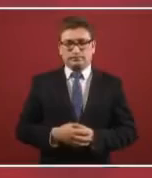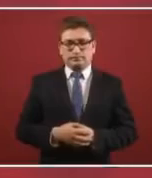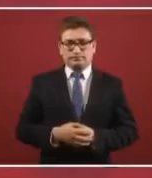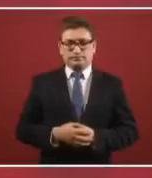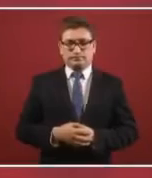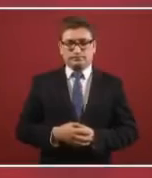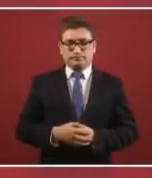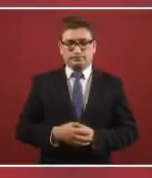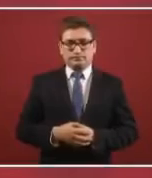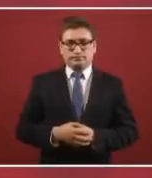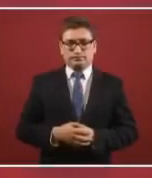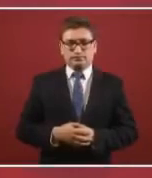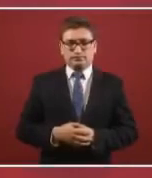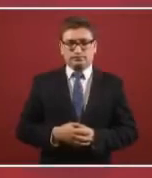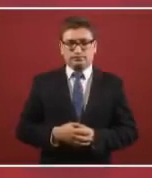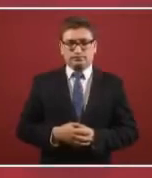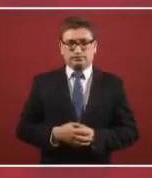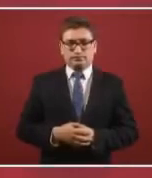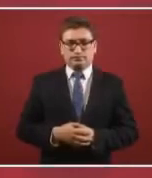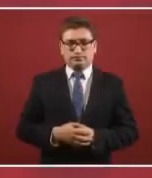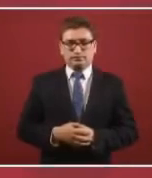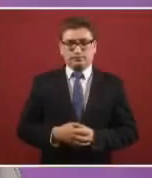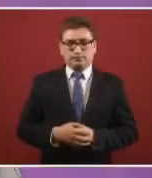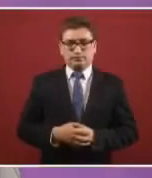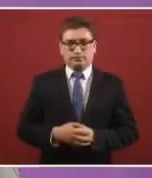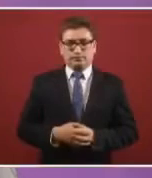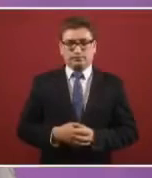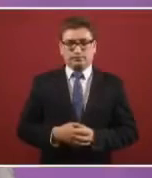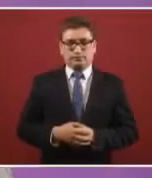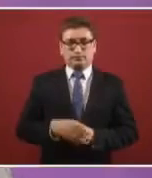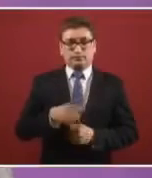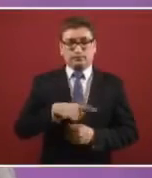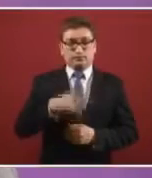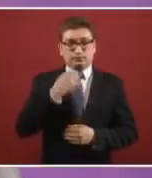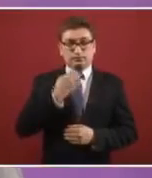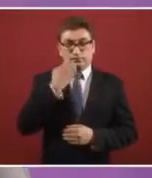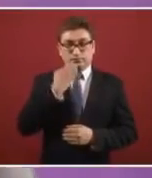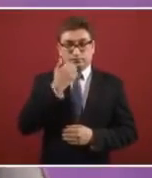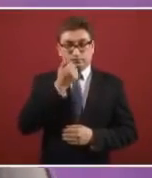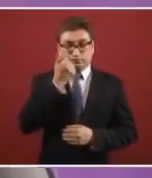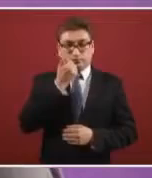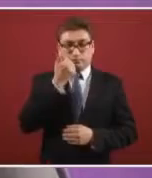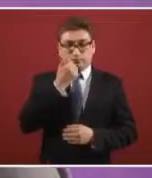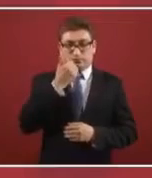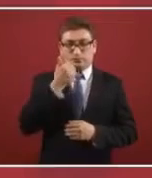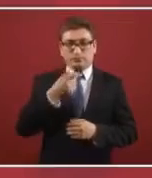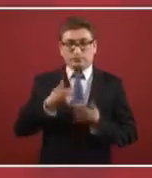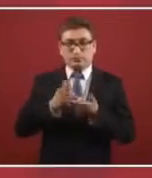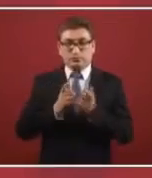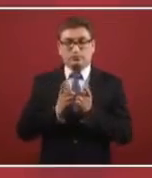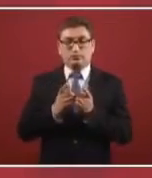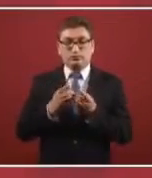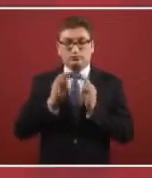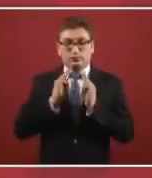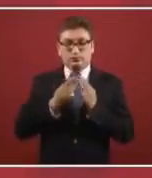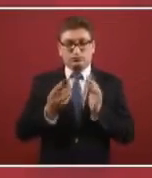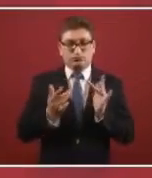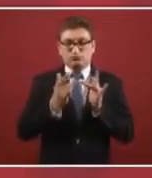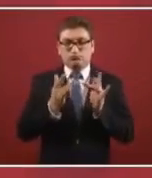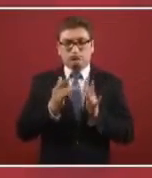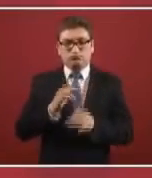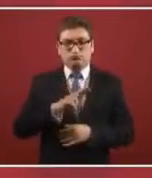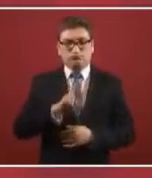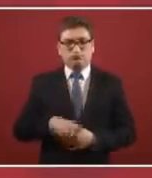that at no moment was there contact on behalf of any of student with any